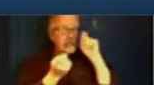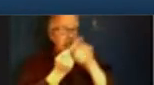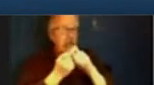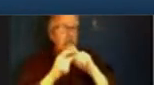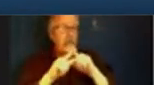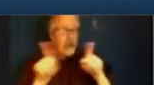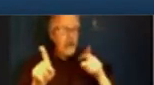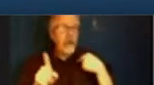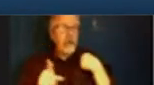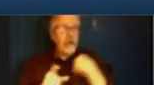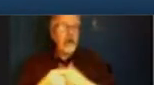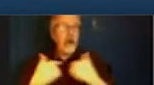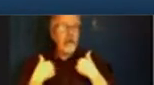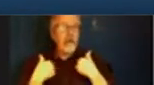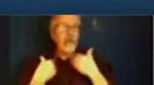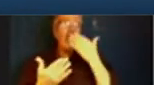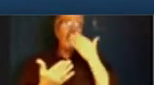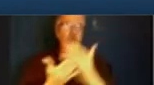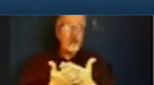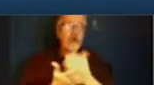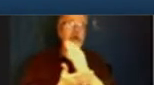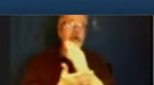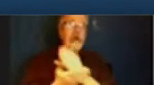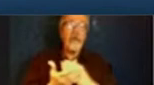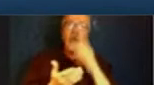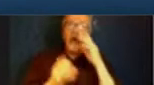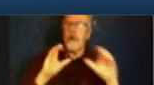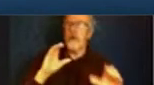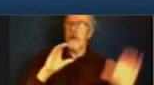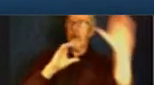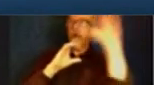well. Did Lacey have something to add?